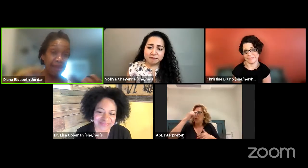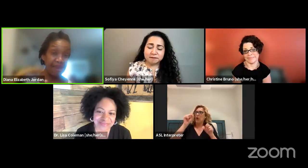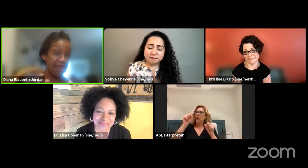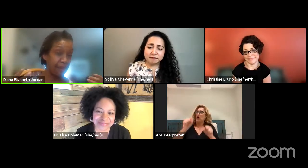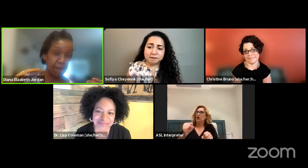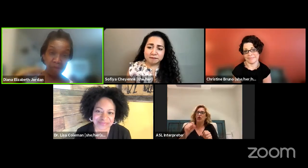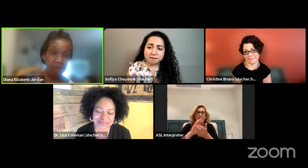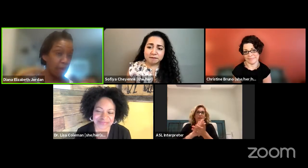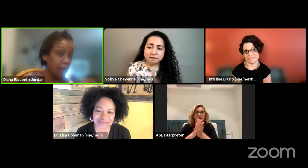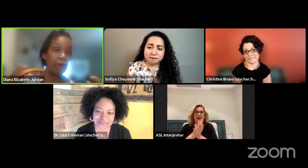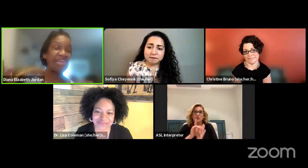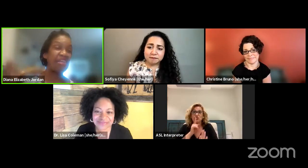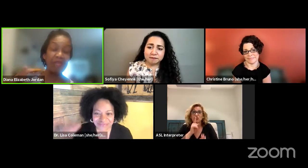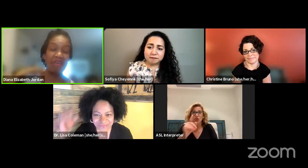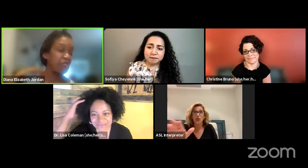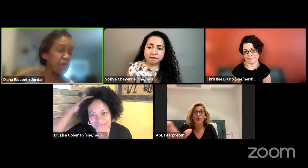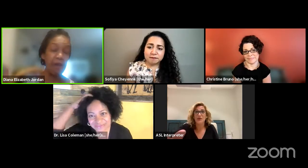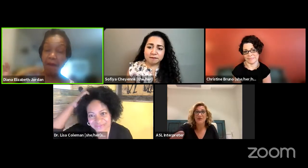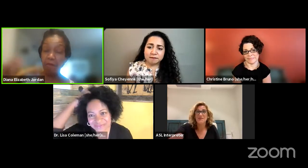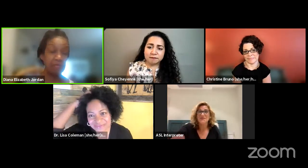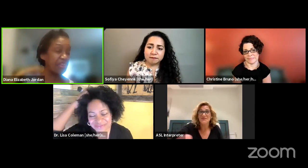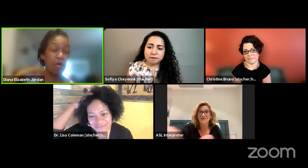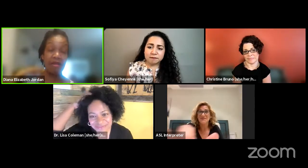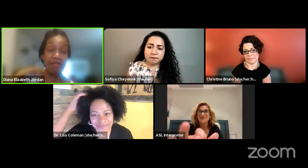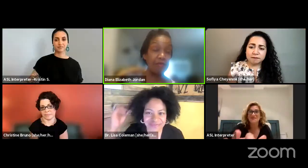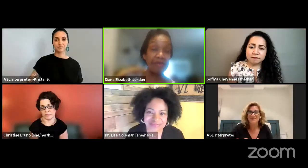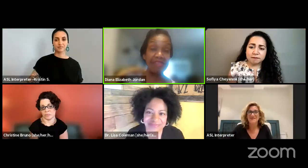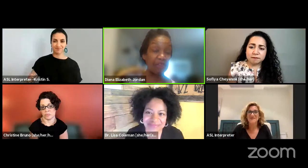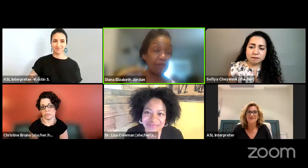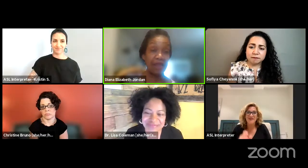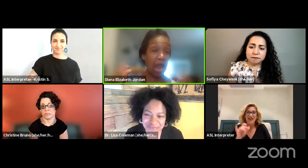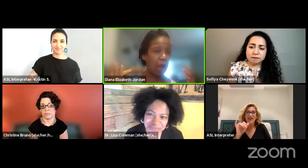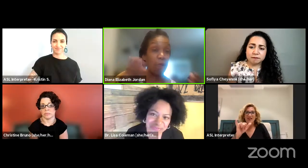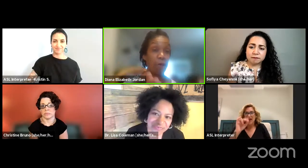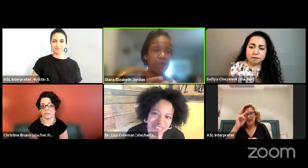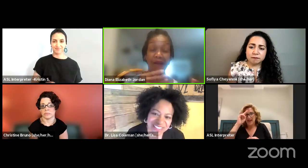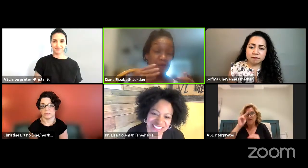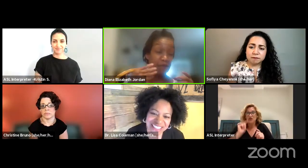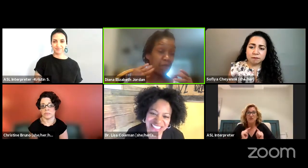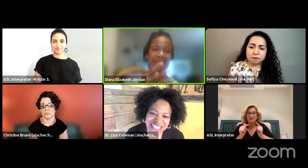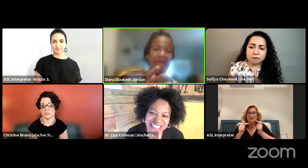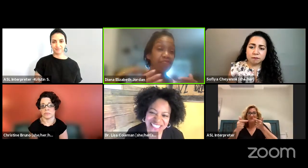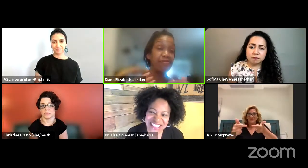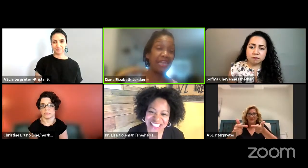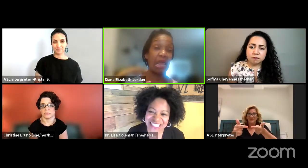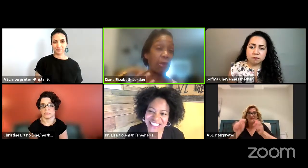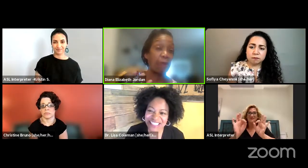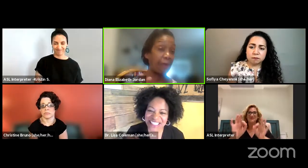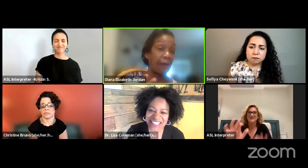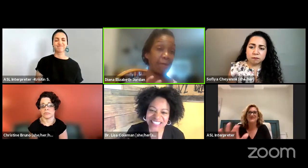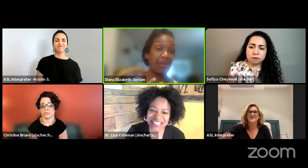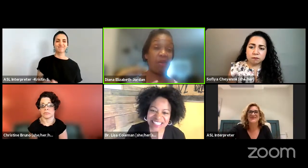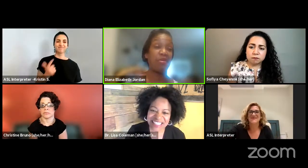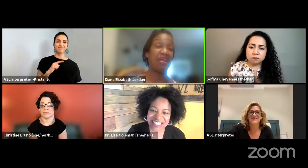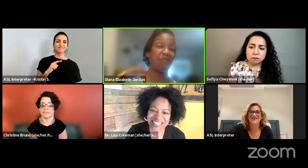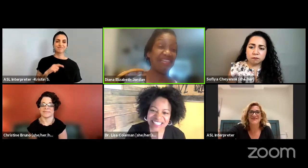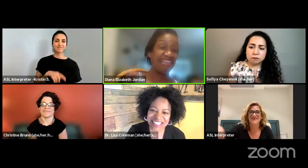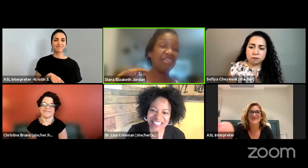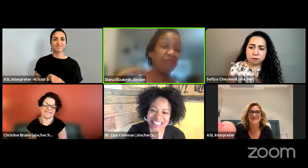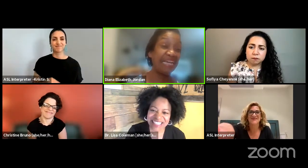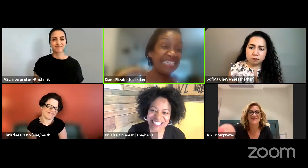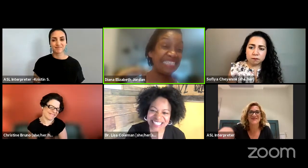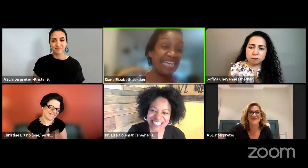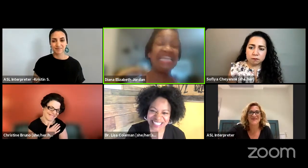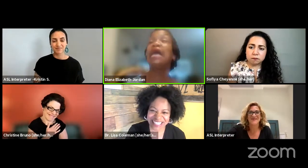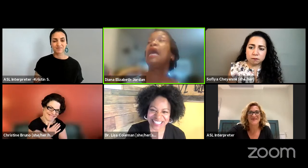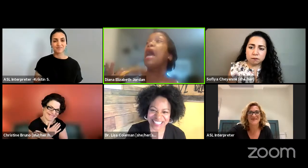be, you know. My little nephew helped me with the audition the other day. I'm more proud of my nephew than I am about him. It was